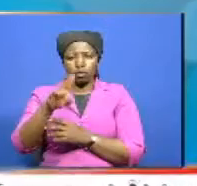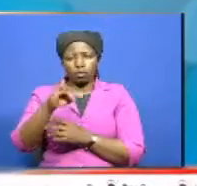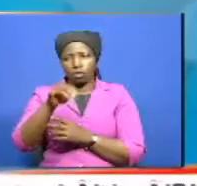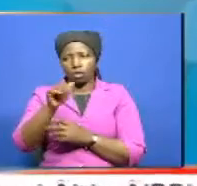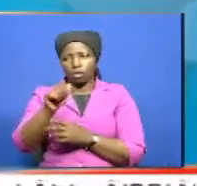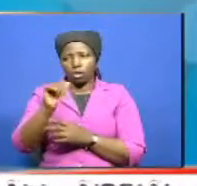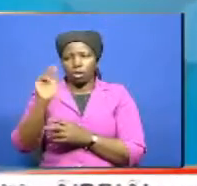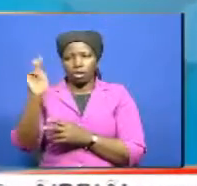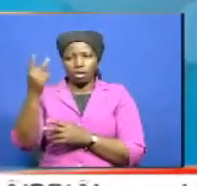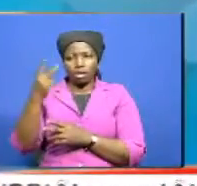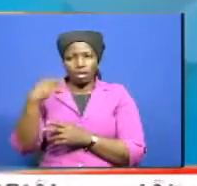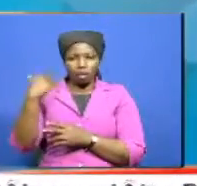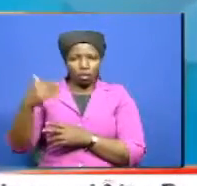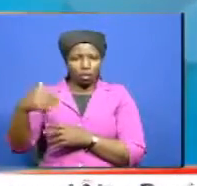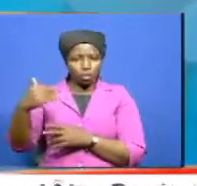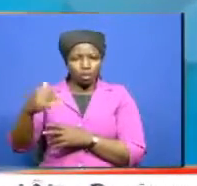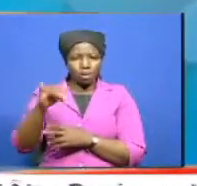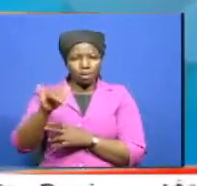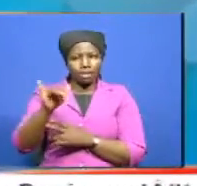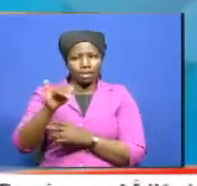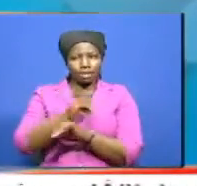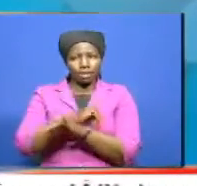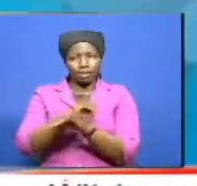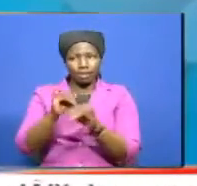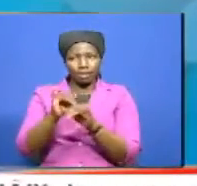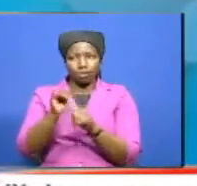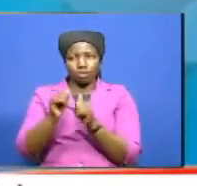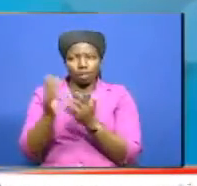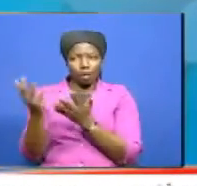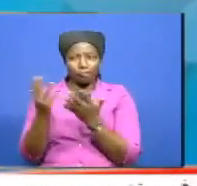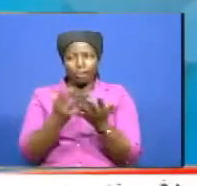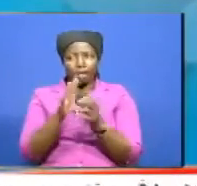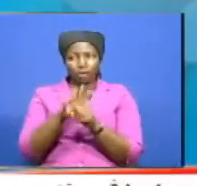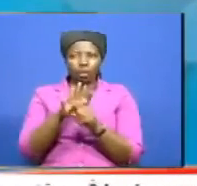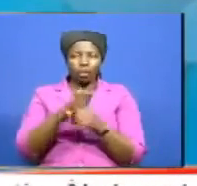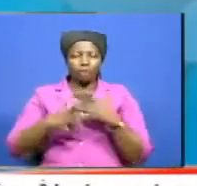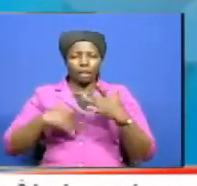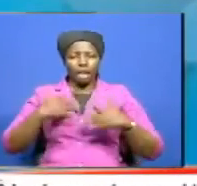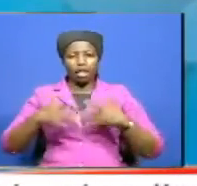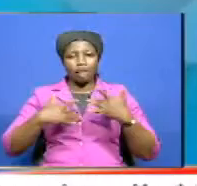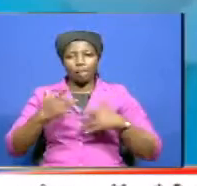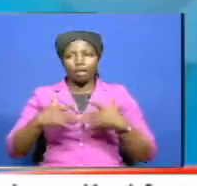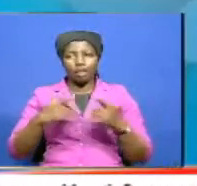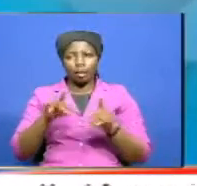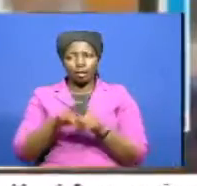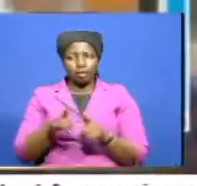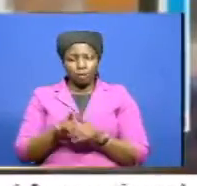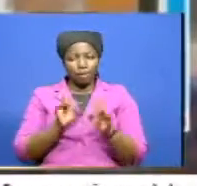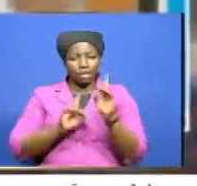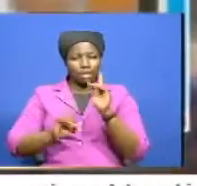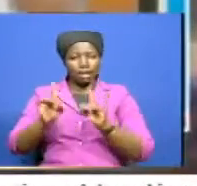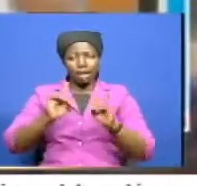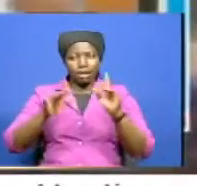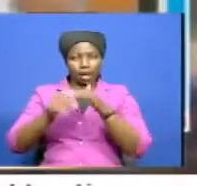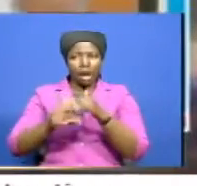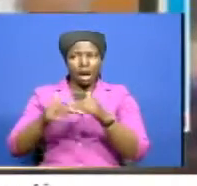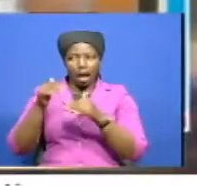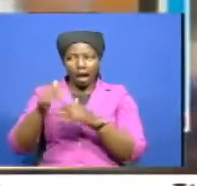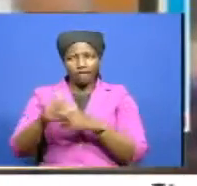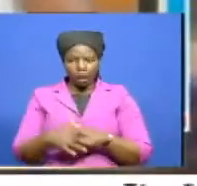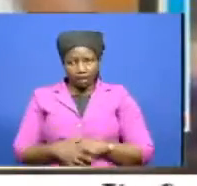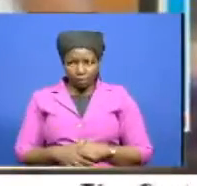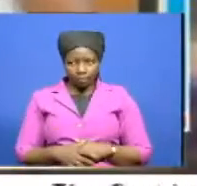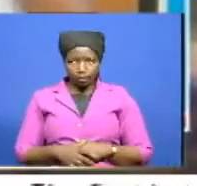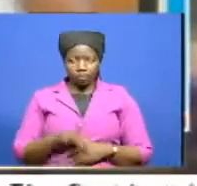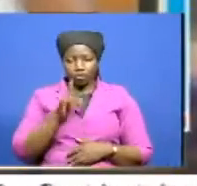always that team that brings a bit of excitement. And obviously the dancing after tries. We are the land of the lion. Yes, exactly. So